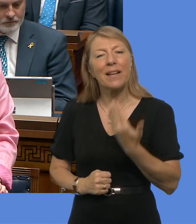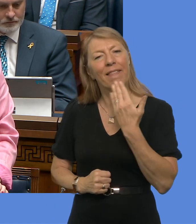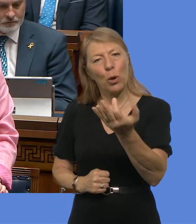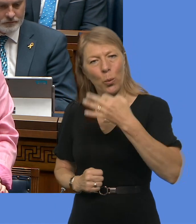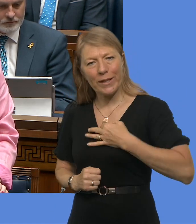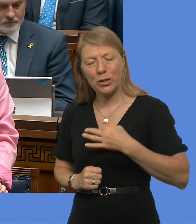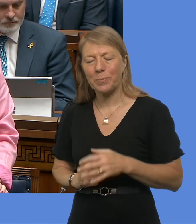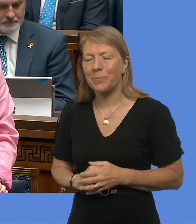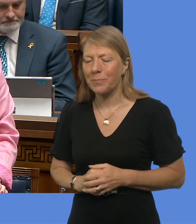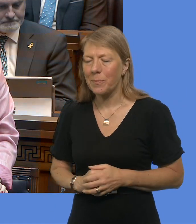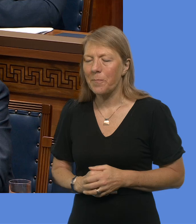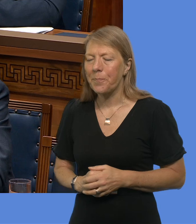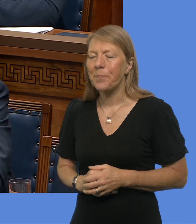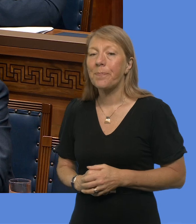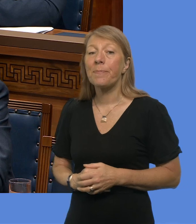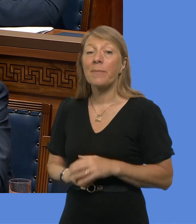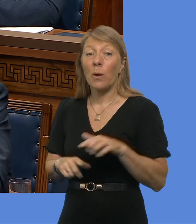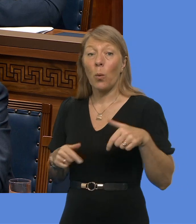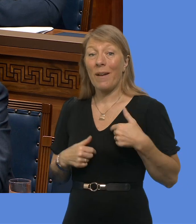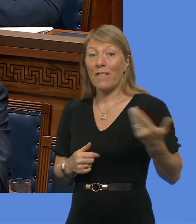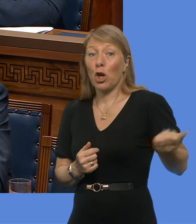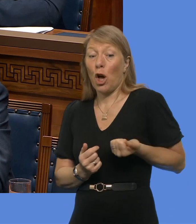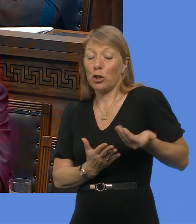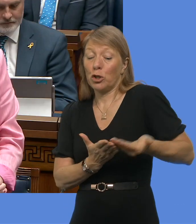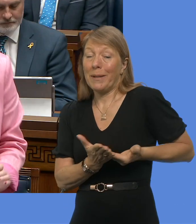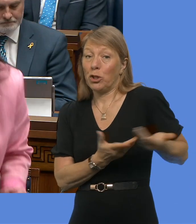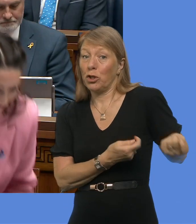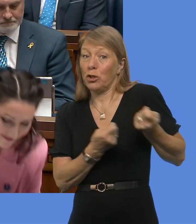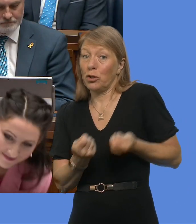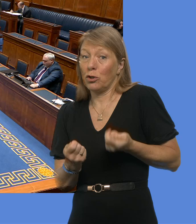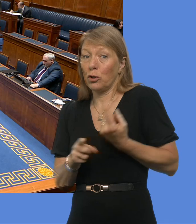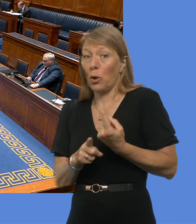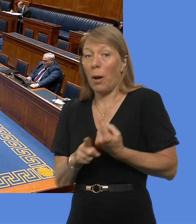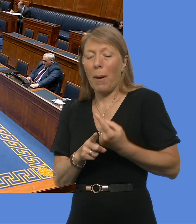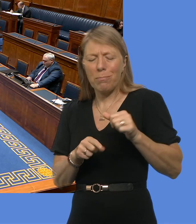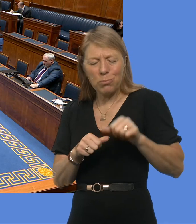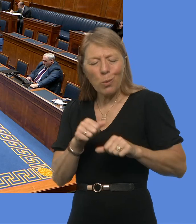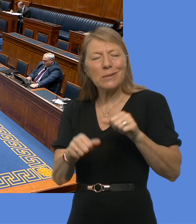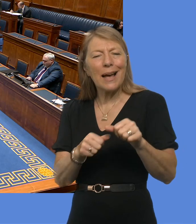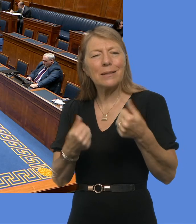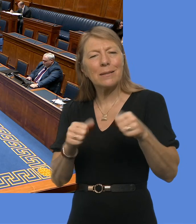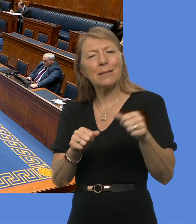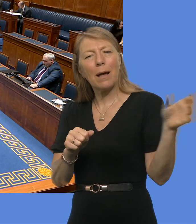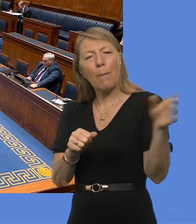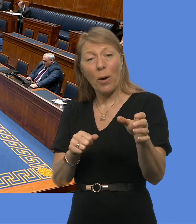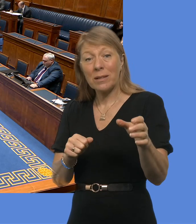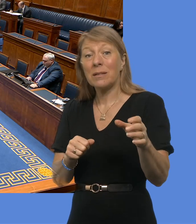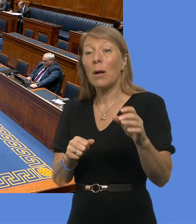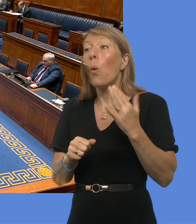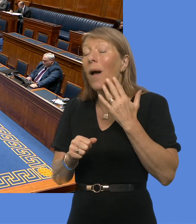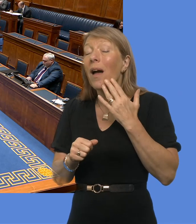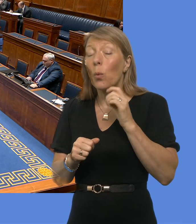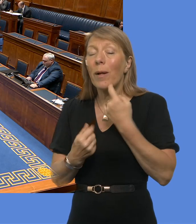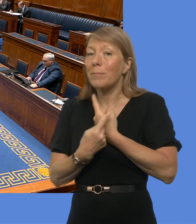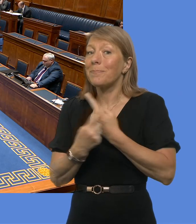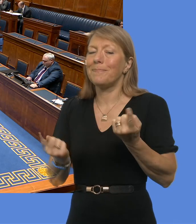to the appointments process, and we hope to make an announcement on that very shortly. Mr. O'Toole. I welcome the Deputy First Minister's